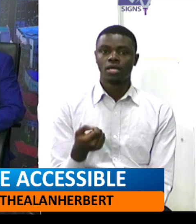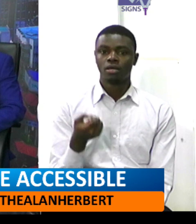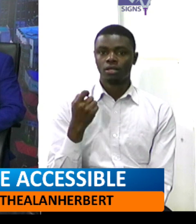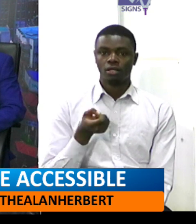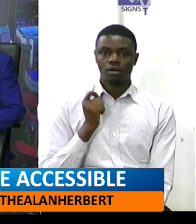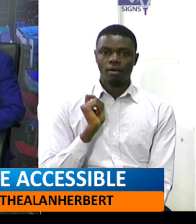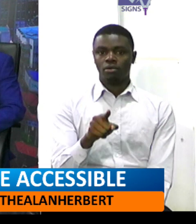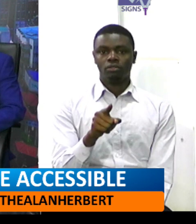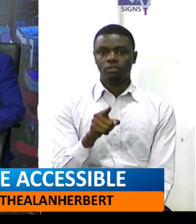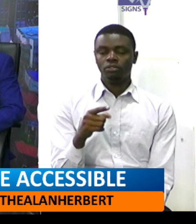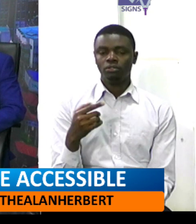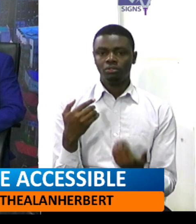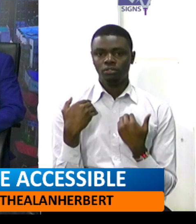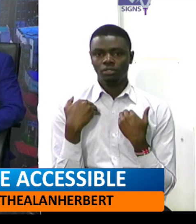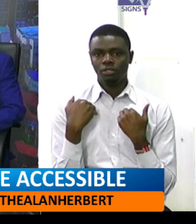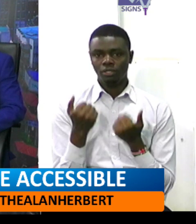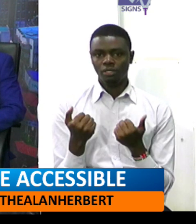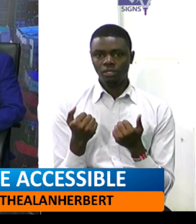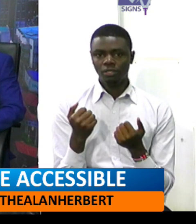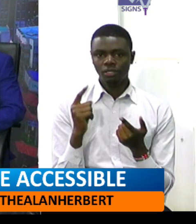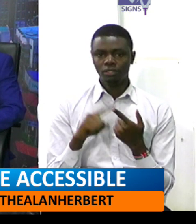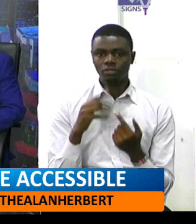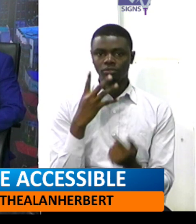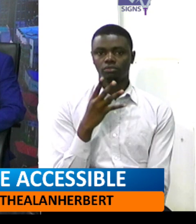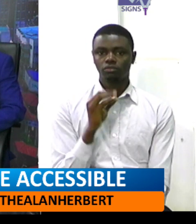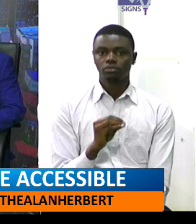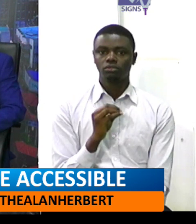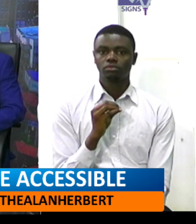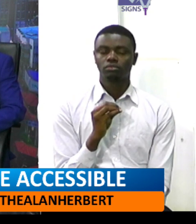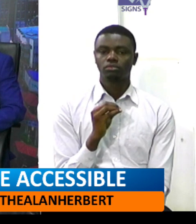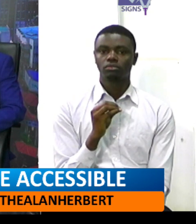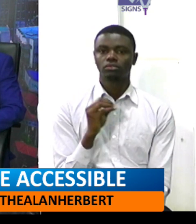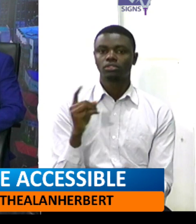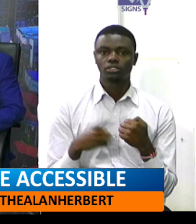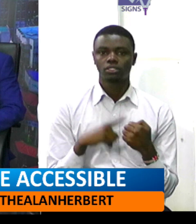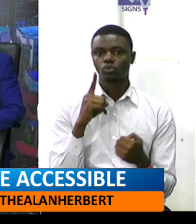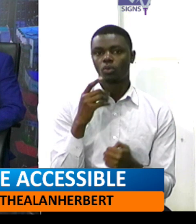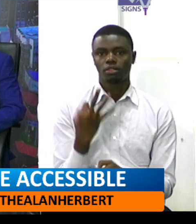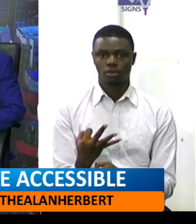text the word health to 40643.